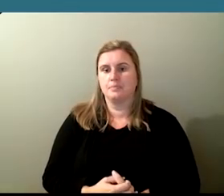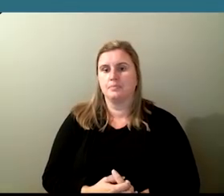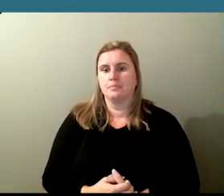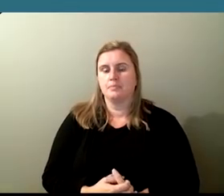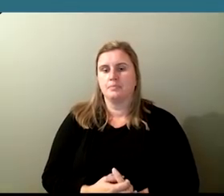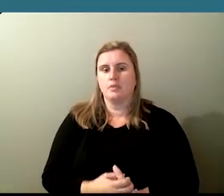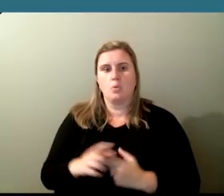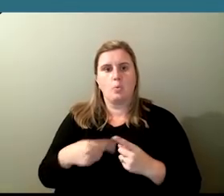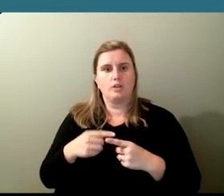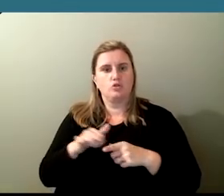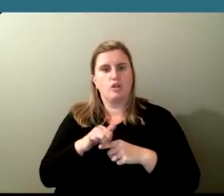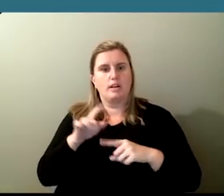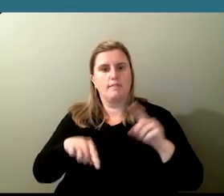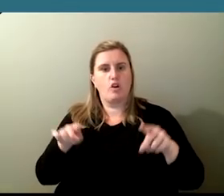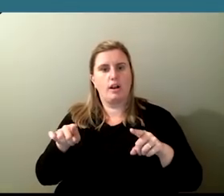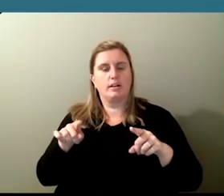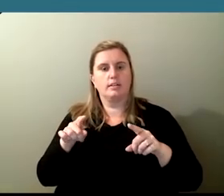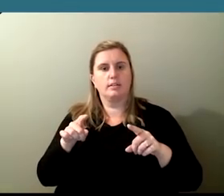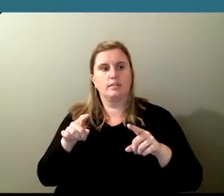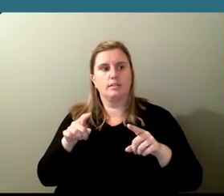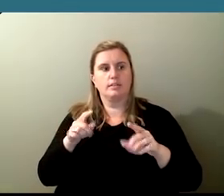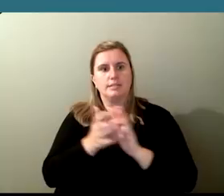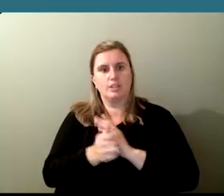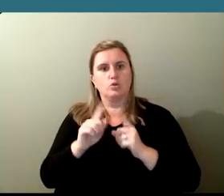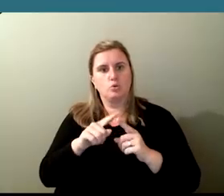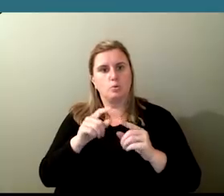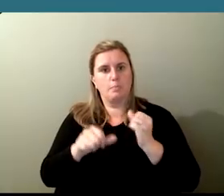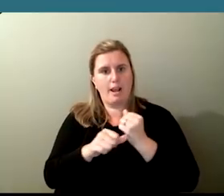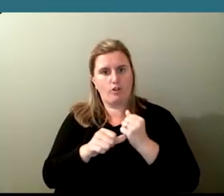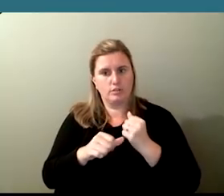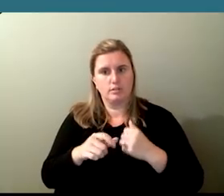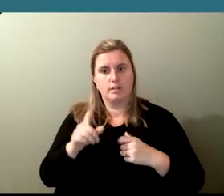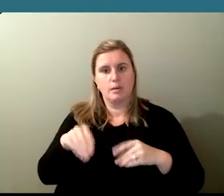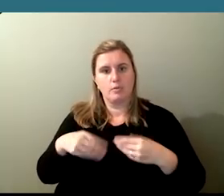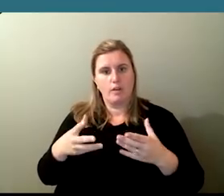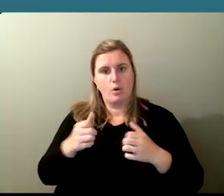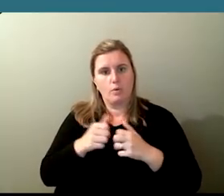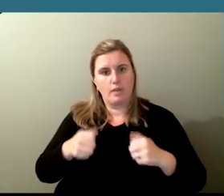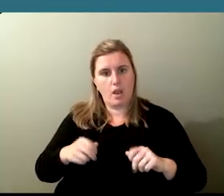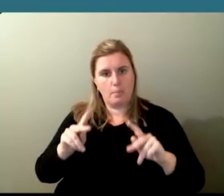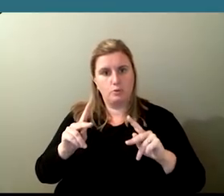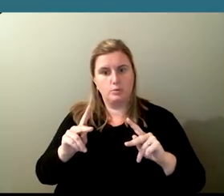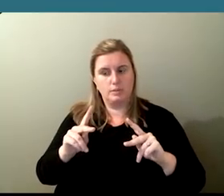when training a variety of skills to paraeducators. Of course, I mean, they provide with the opportunity to